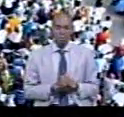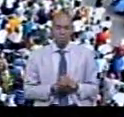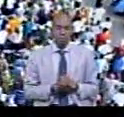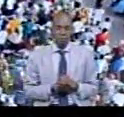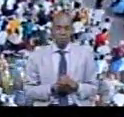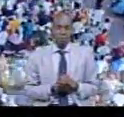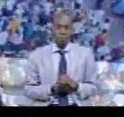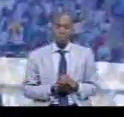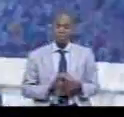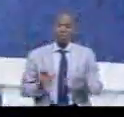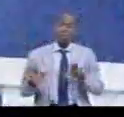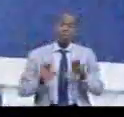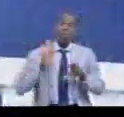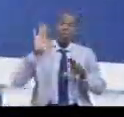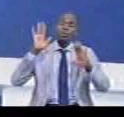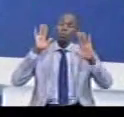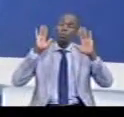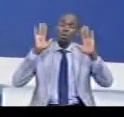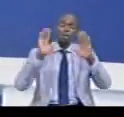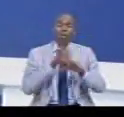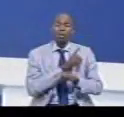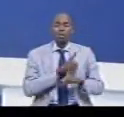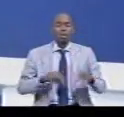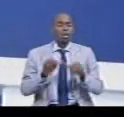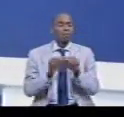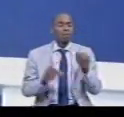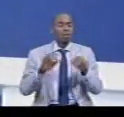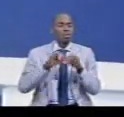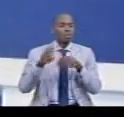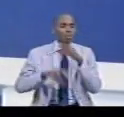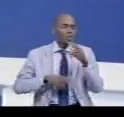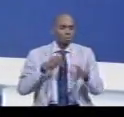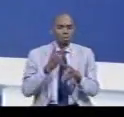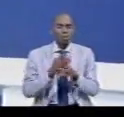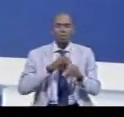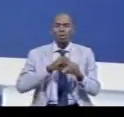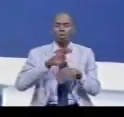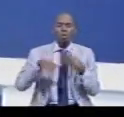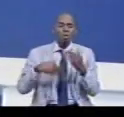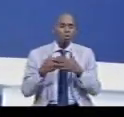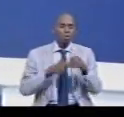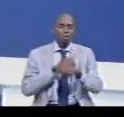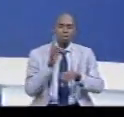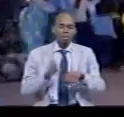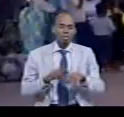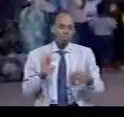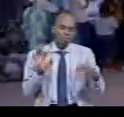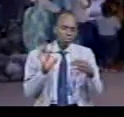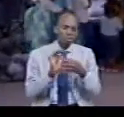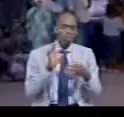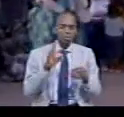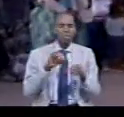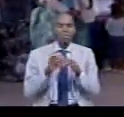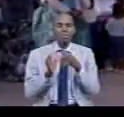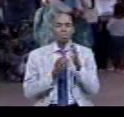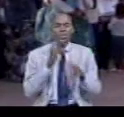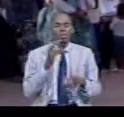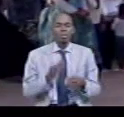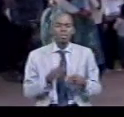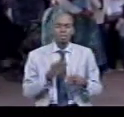Do your wonders in all over the world, in all the nations connected in Jesus' name.